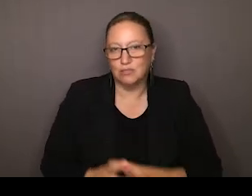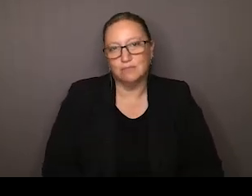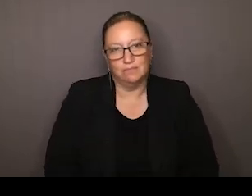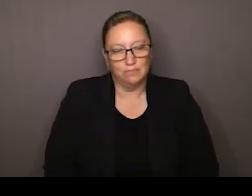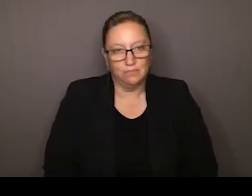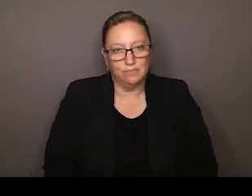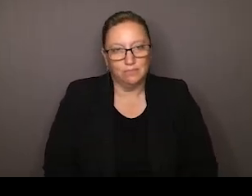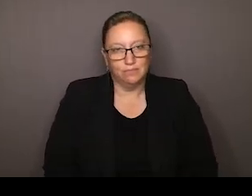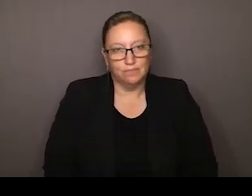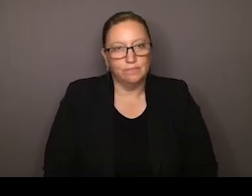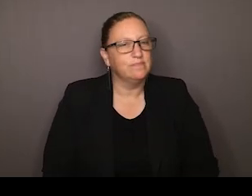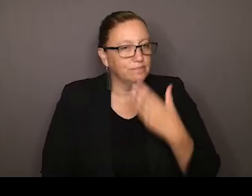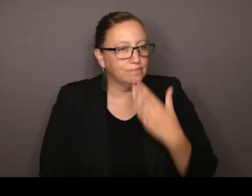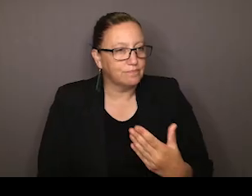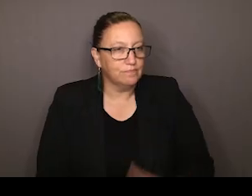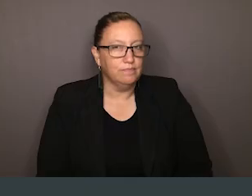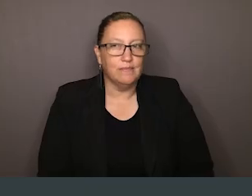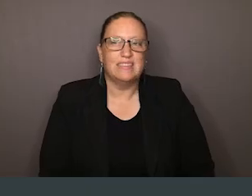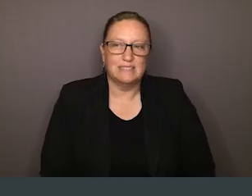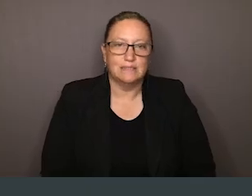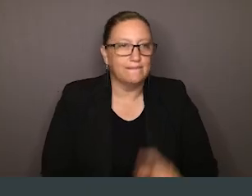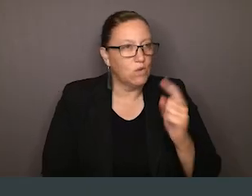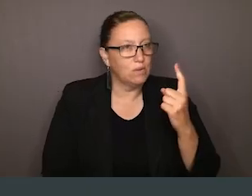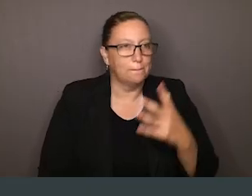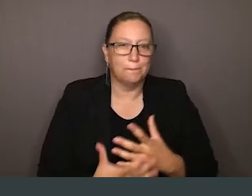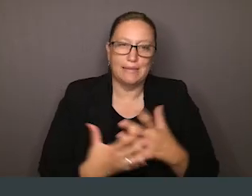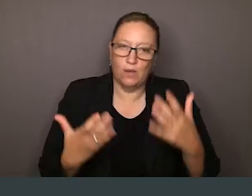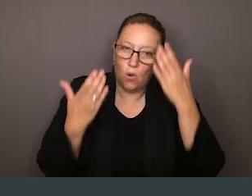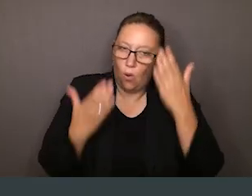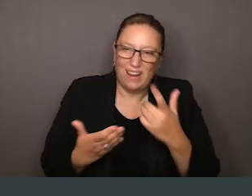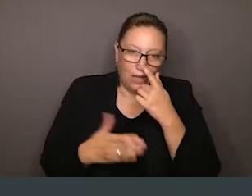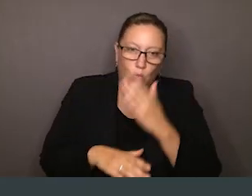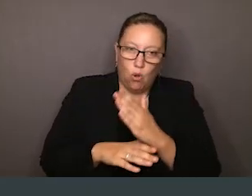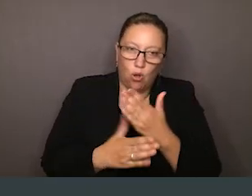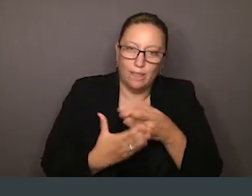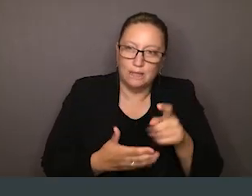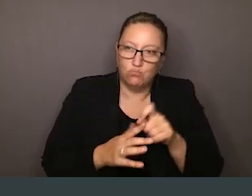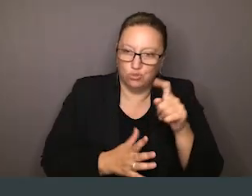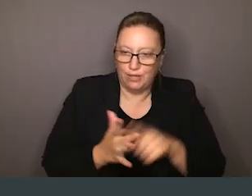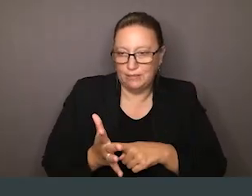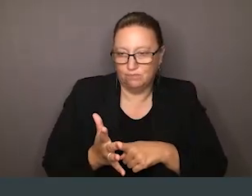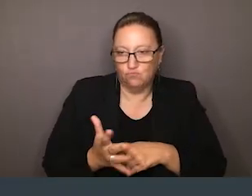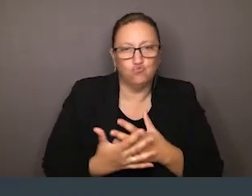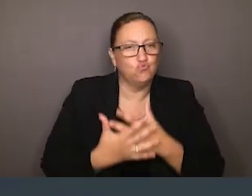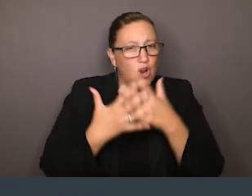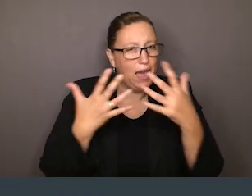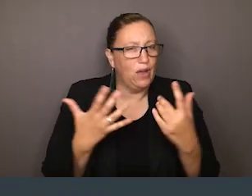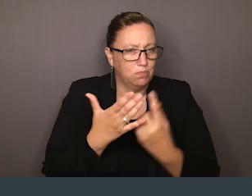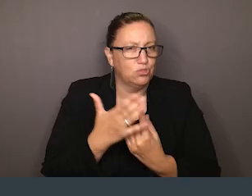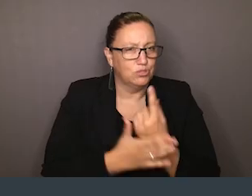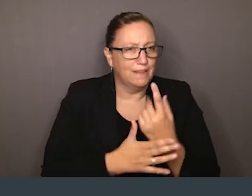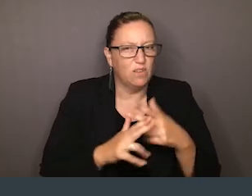research questions? Thanks, Katrina. Yes, firstly, it was an honor to work on these projects, and It was a